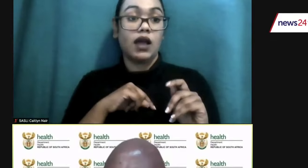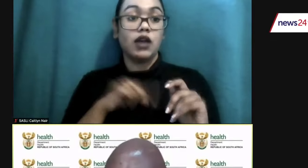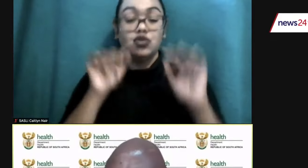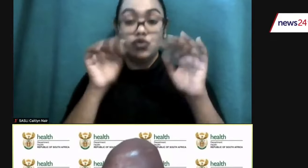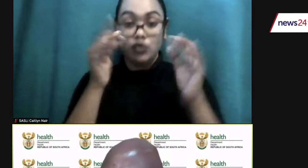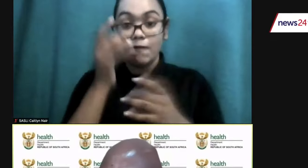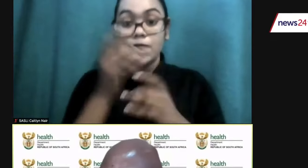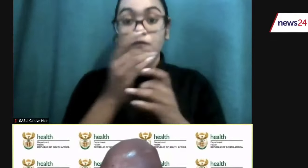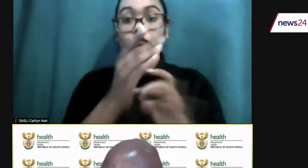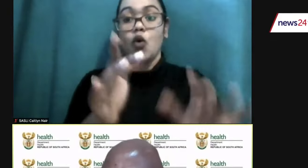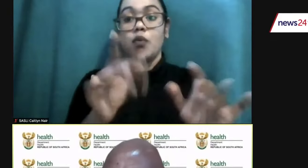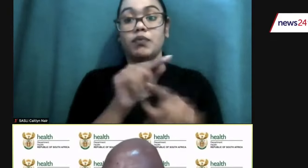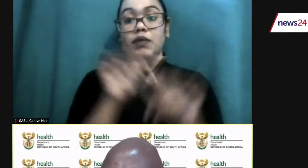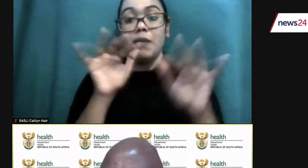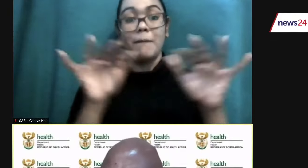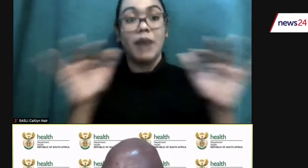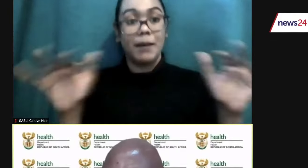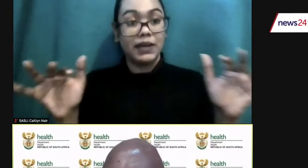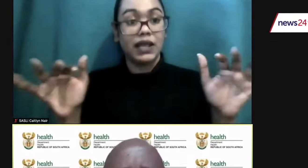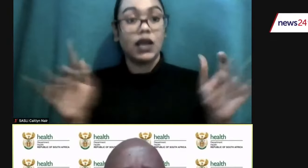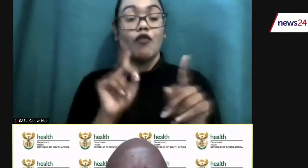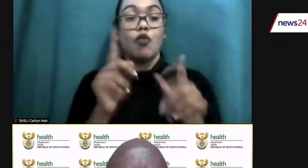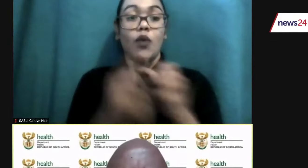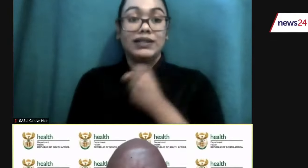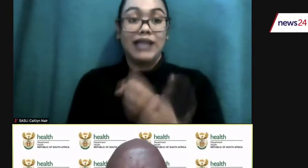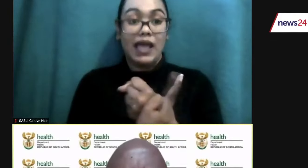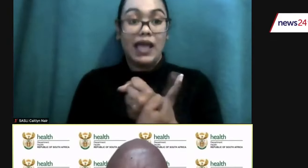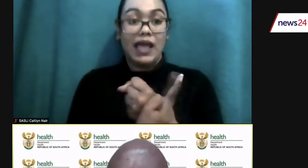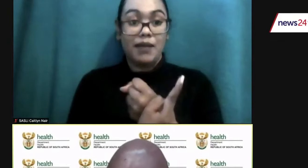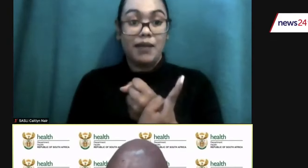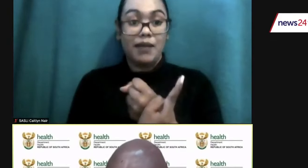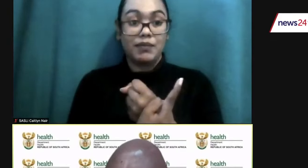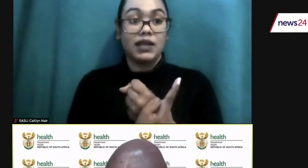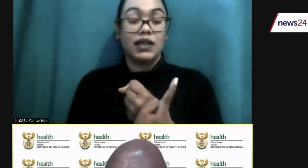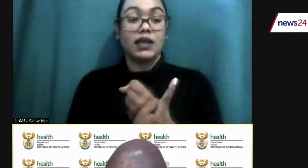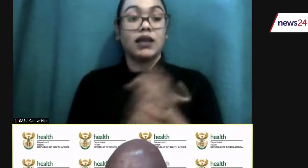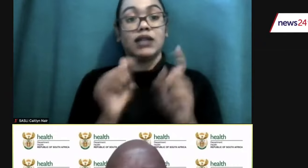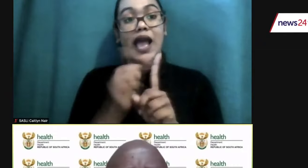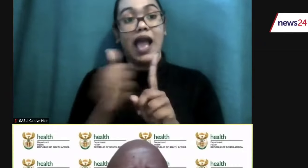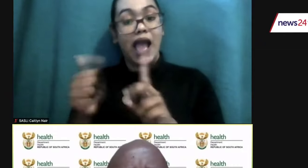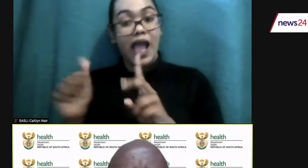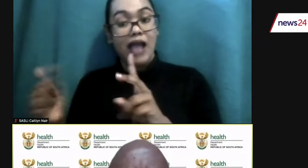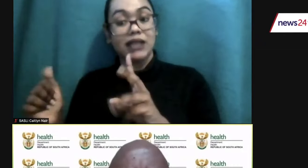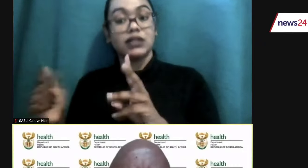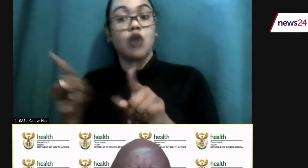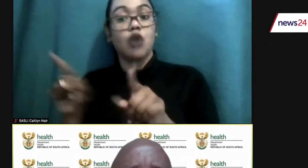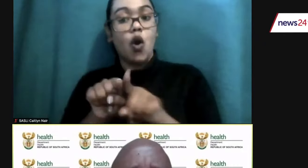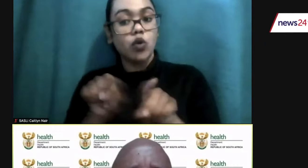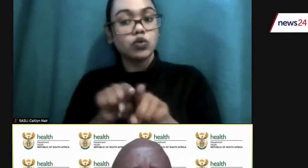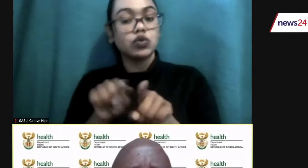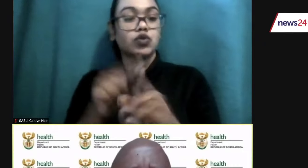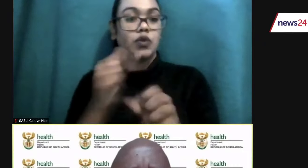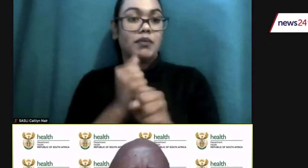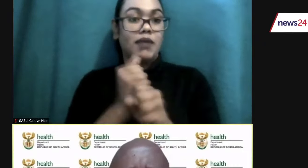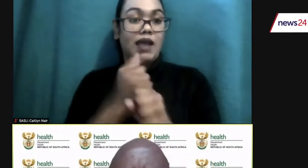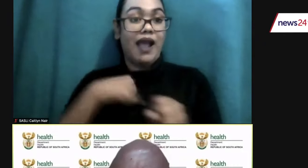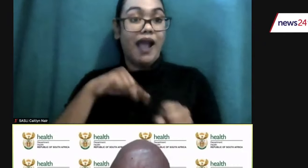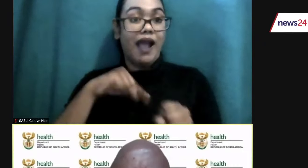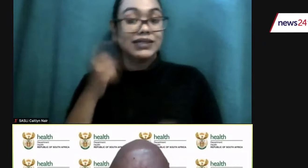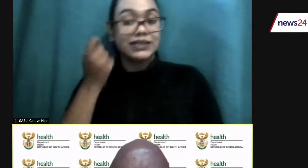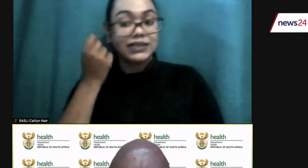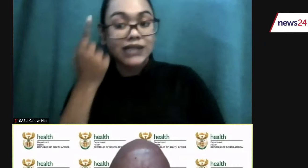as soon as possible. Just to, amongst others, just to make us aware that while we had hoped